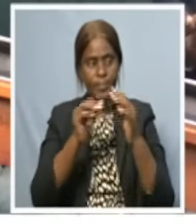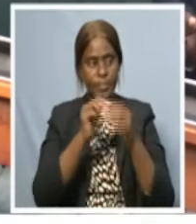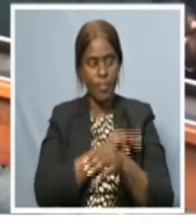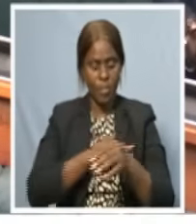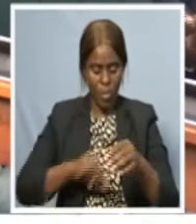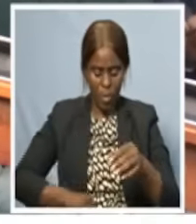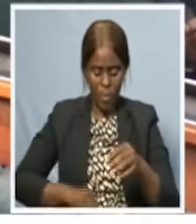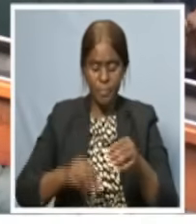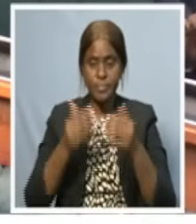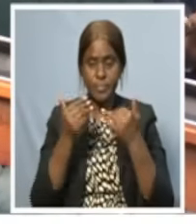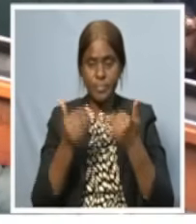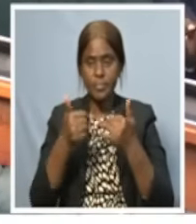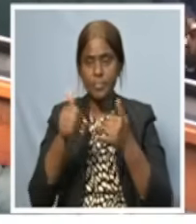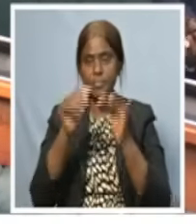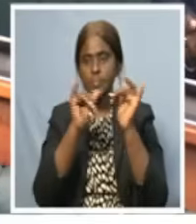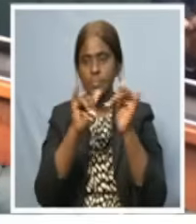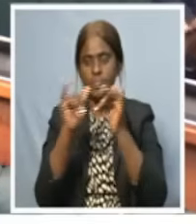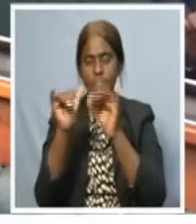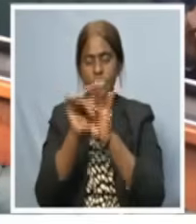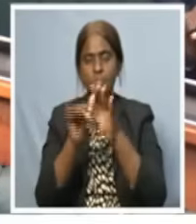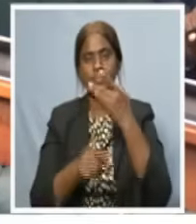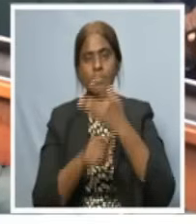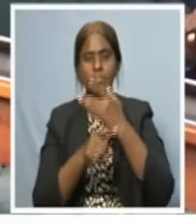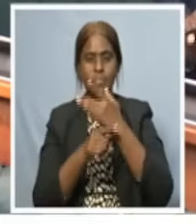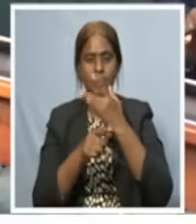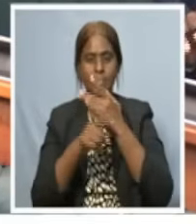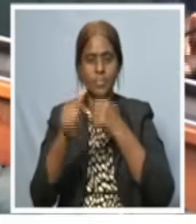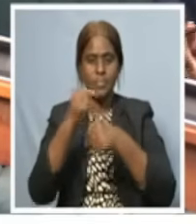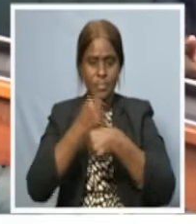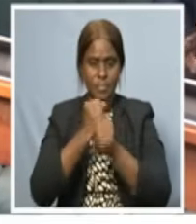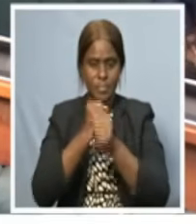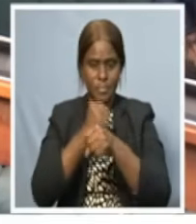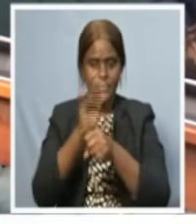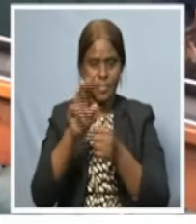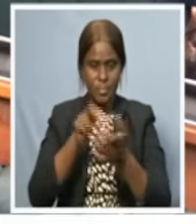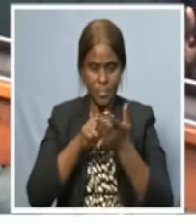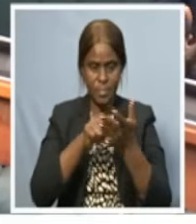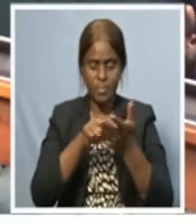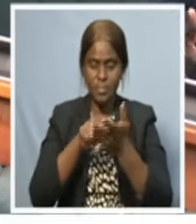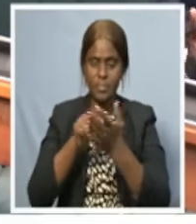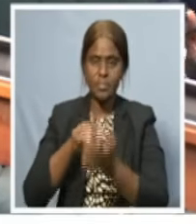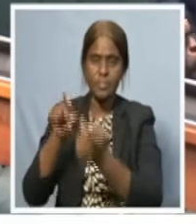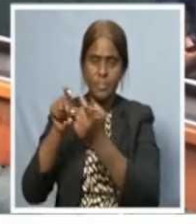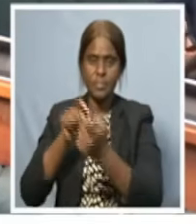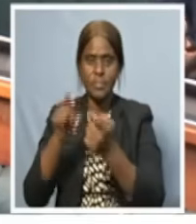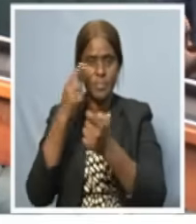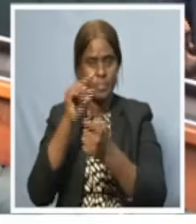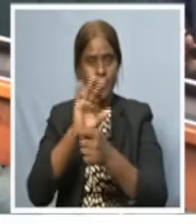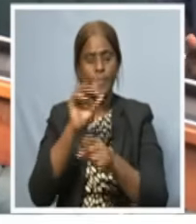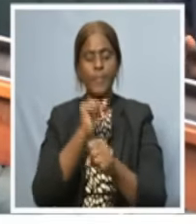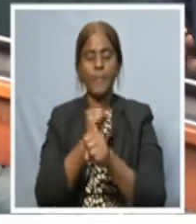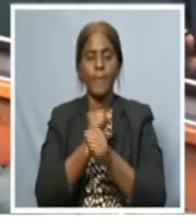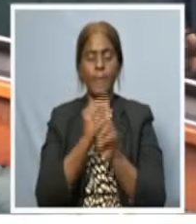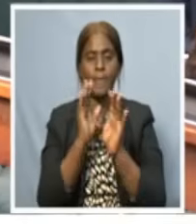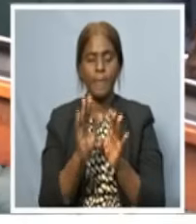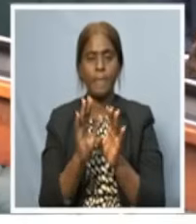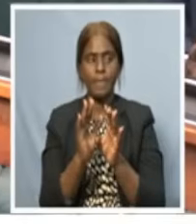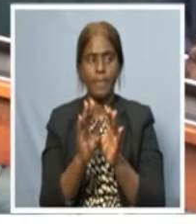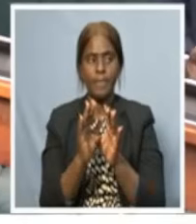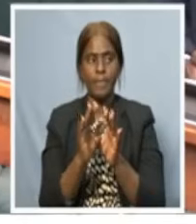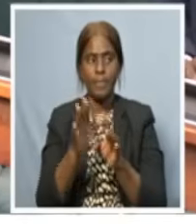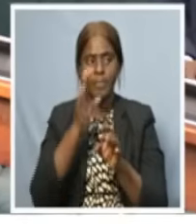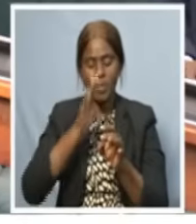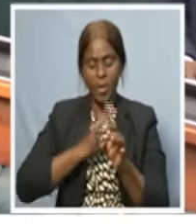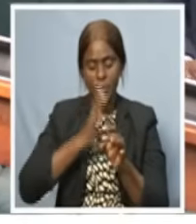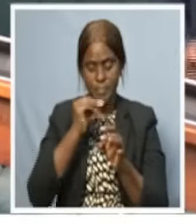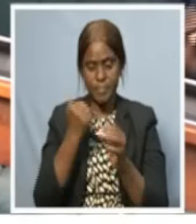members currently reside in the CBD, creating transport challenges for health workers.